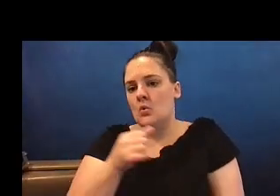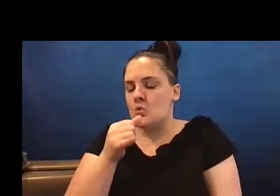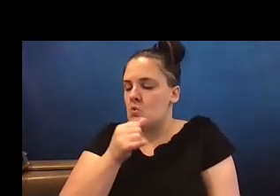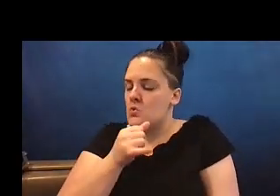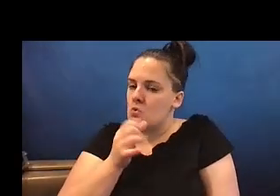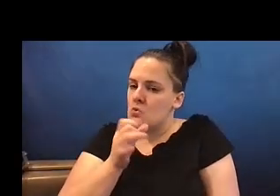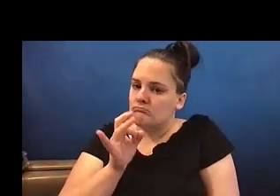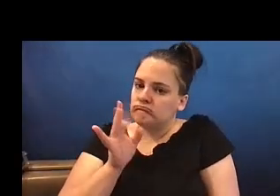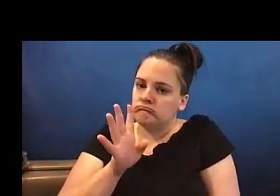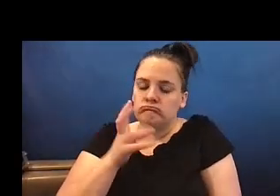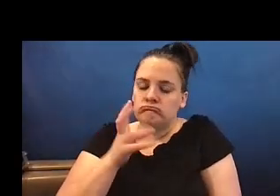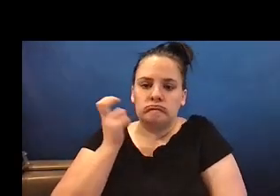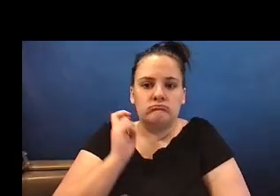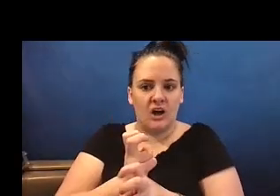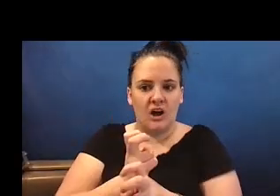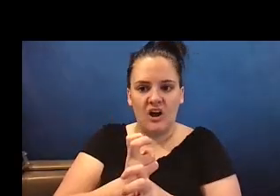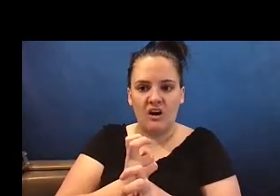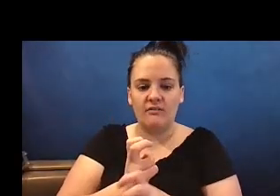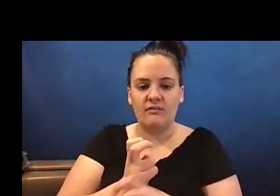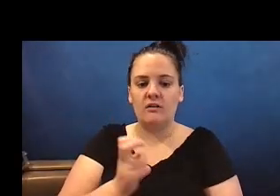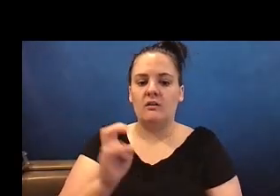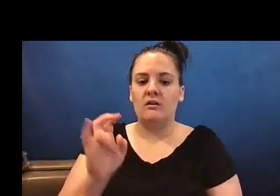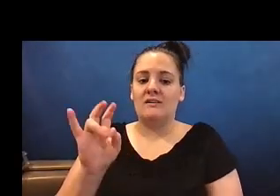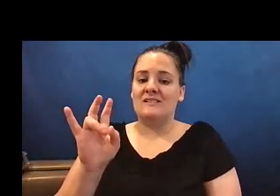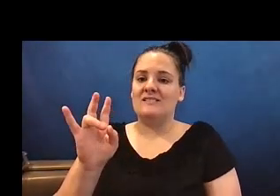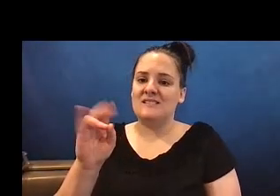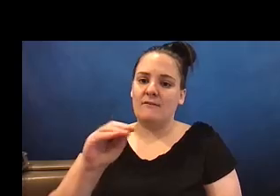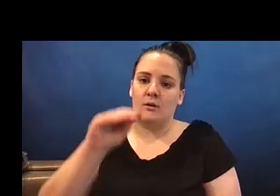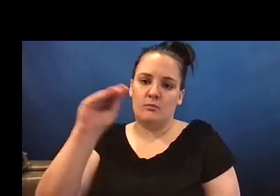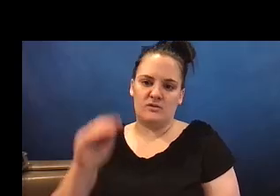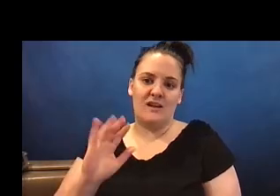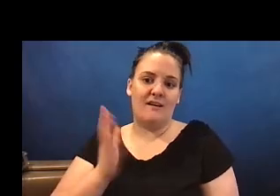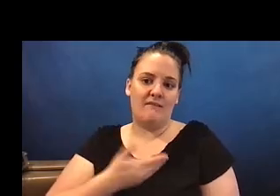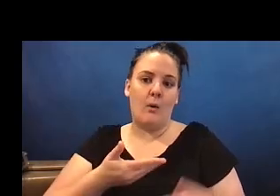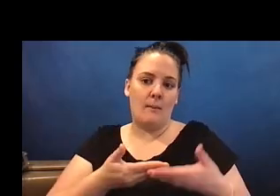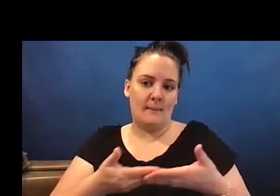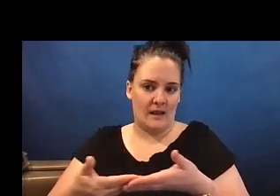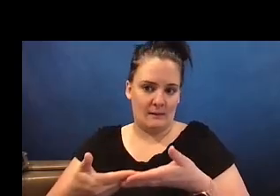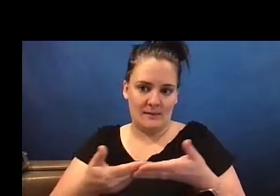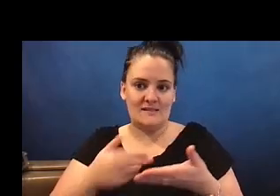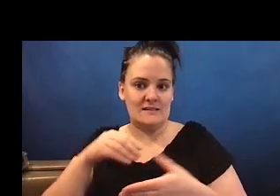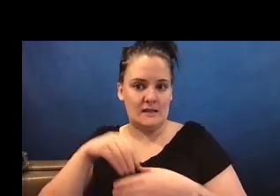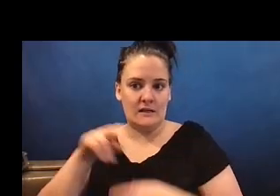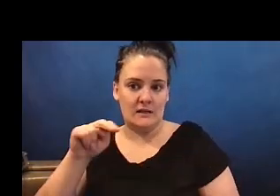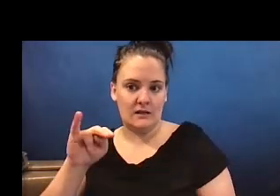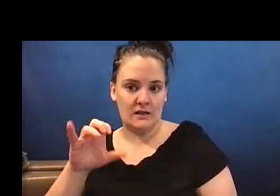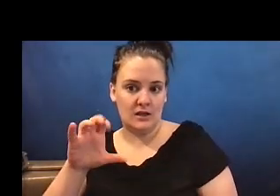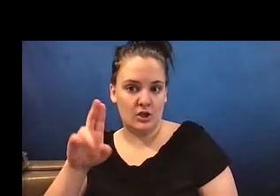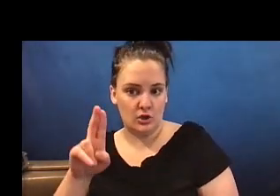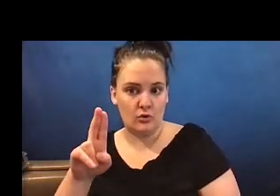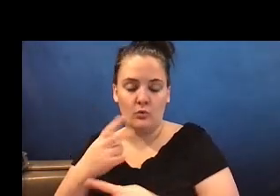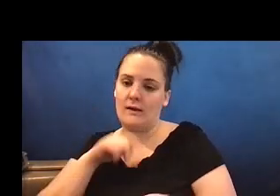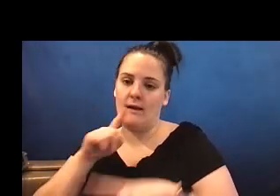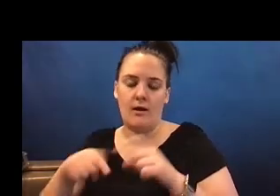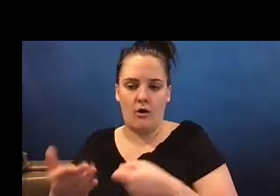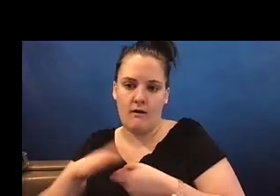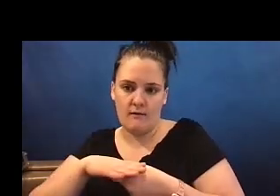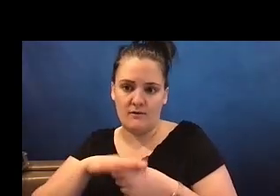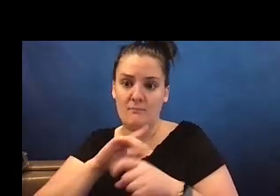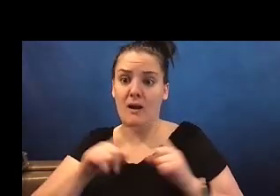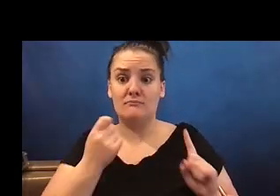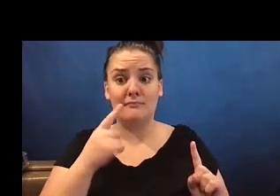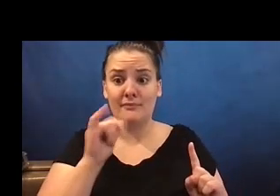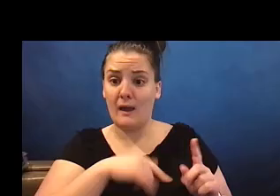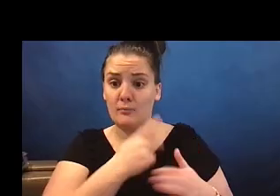We have easy 70% Medicaid babies in our NICU in Greeley. We can't cover it, and yet I won't walk away from